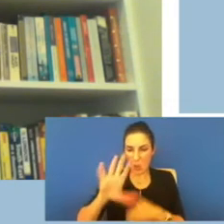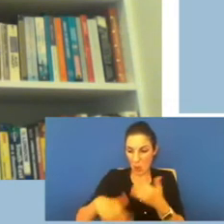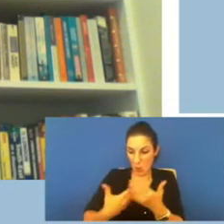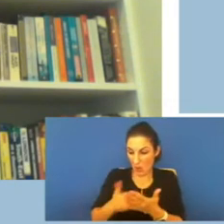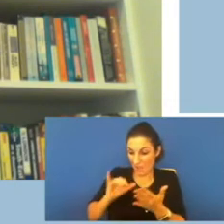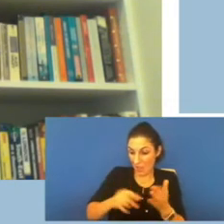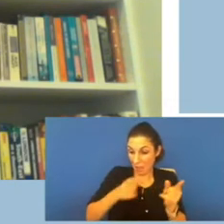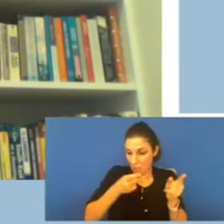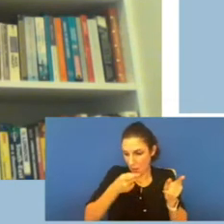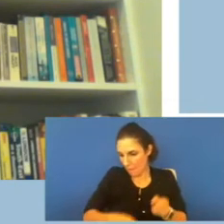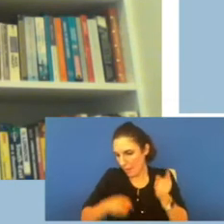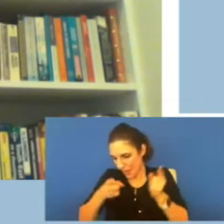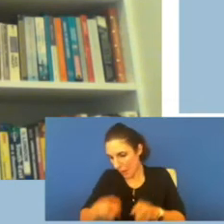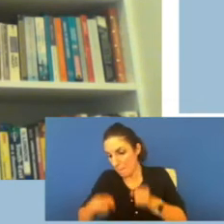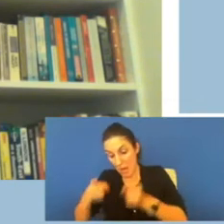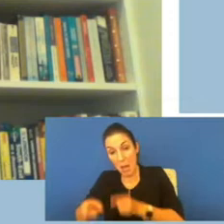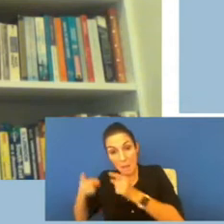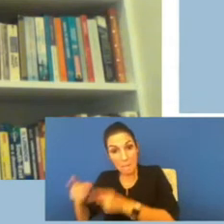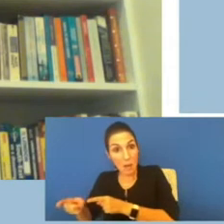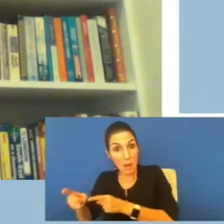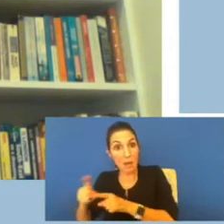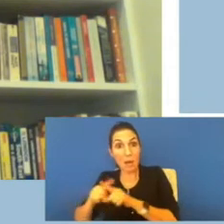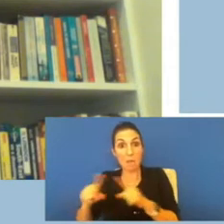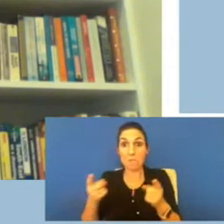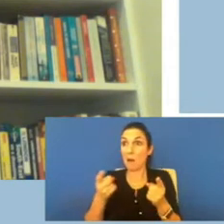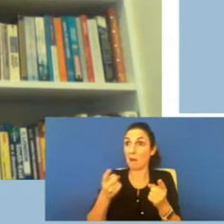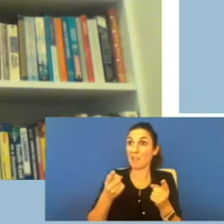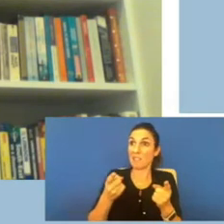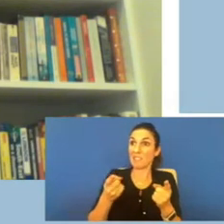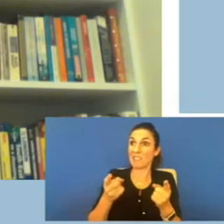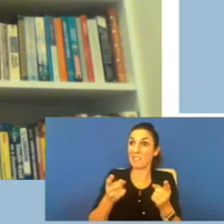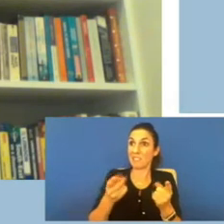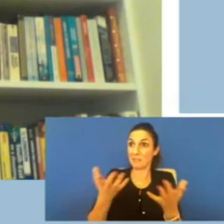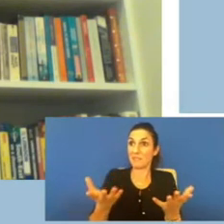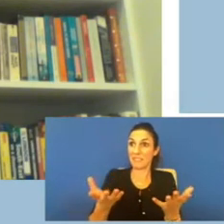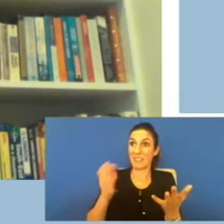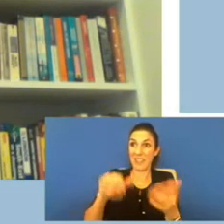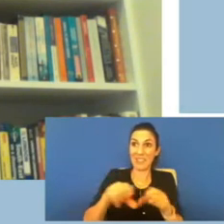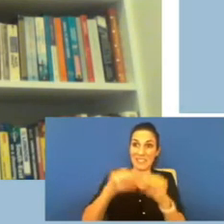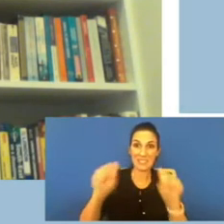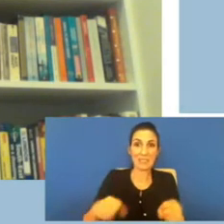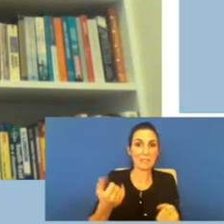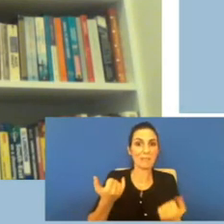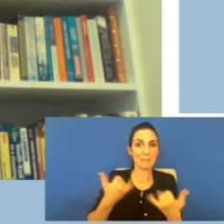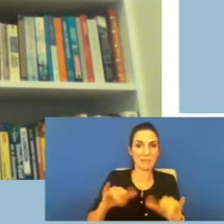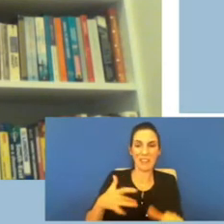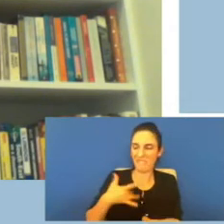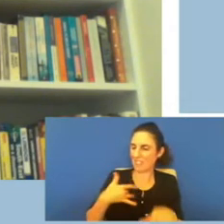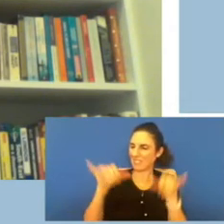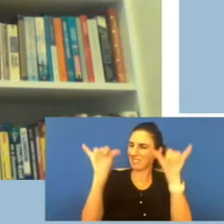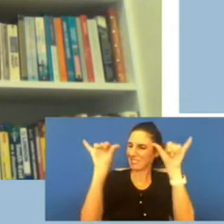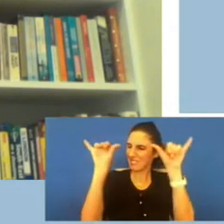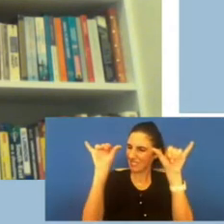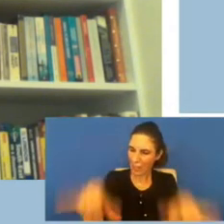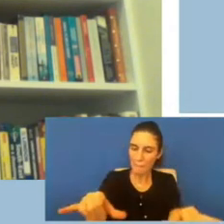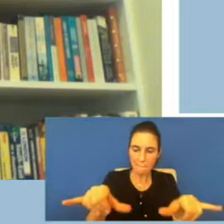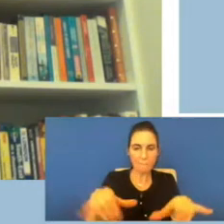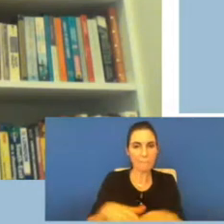happened, the paradigm still feels uncannily more or less the same. And so to kind of